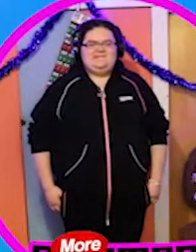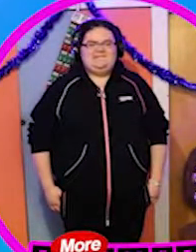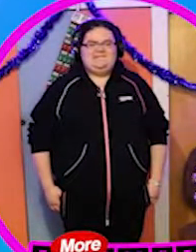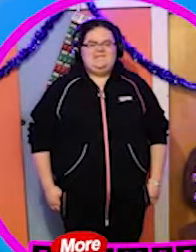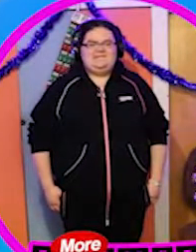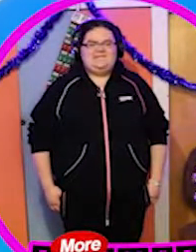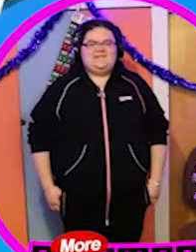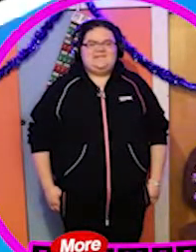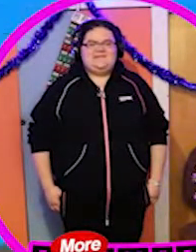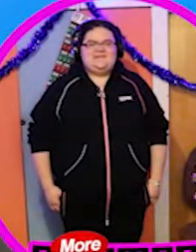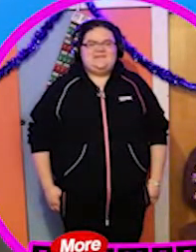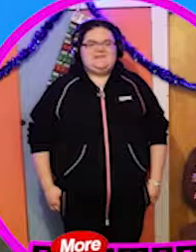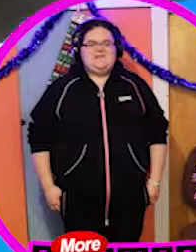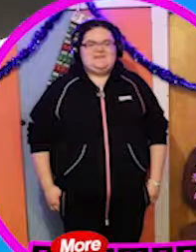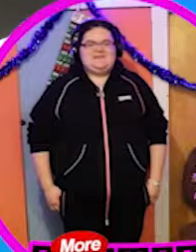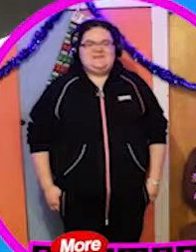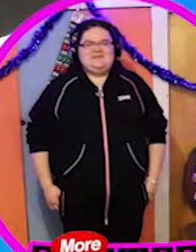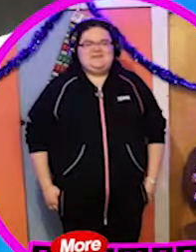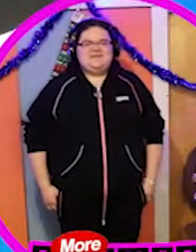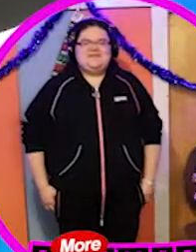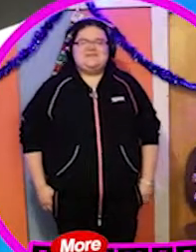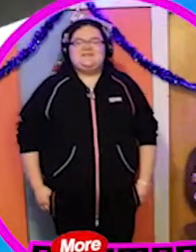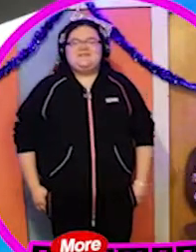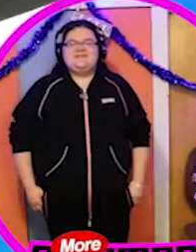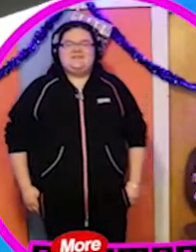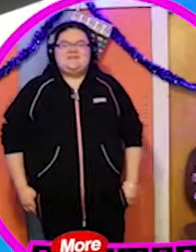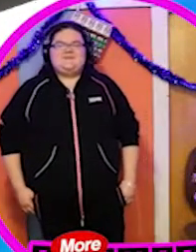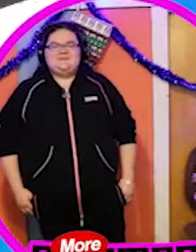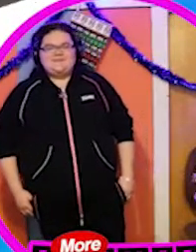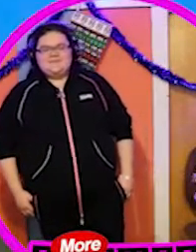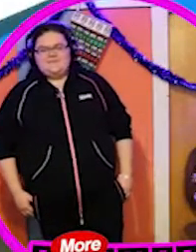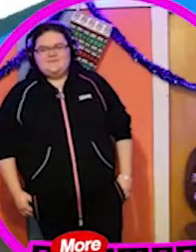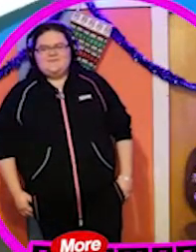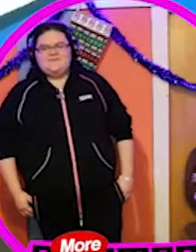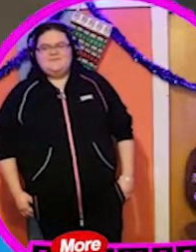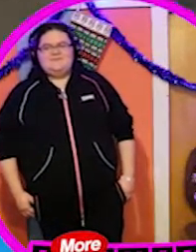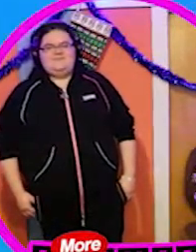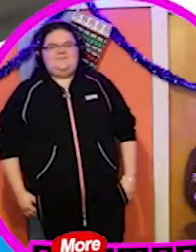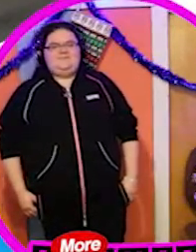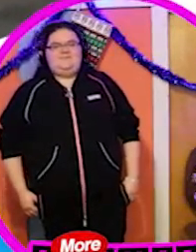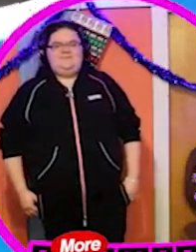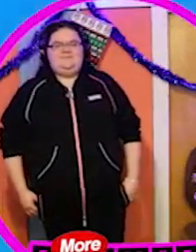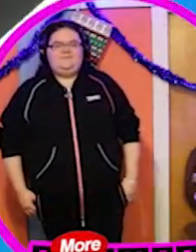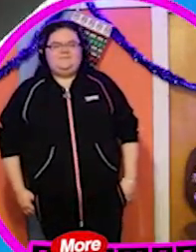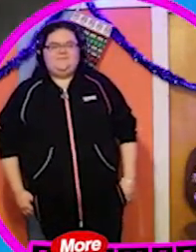good. Just don't. I just died. Oh, he's got wrecked. Do not hit me, I beg.